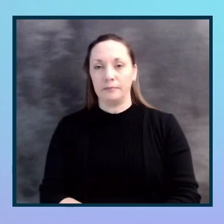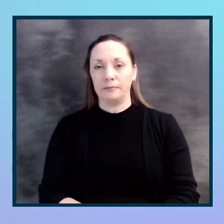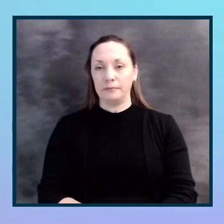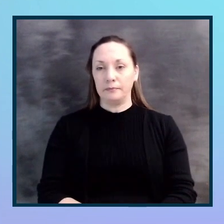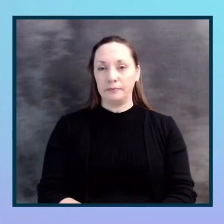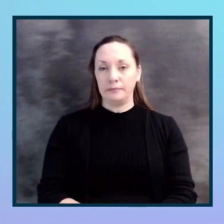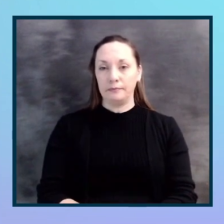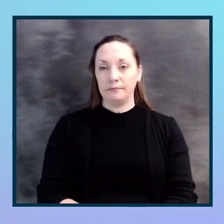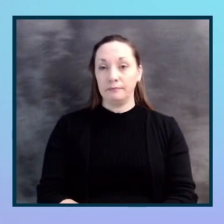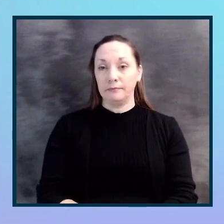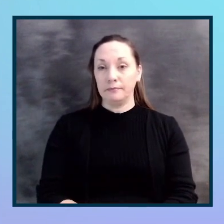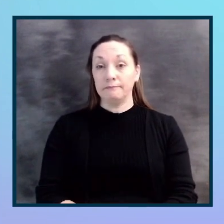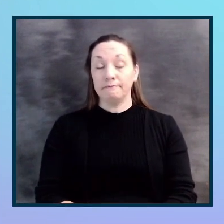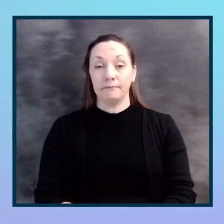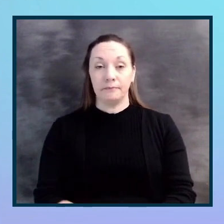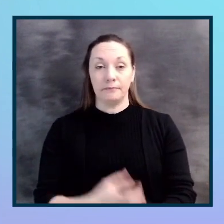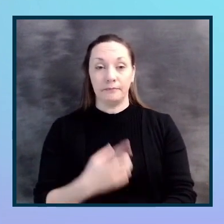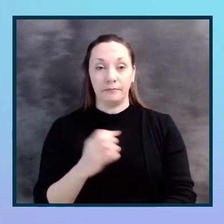All right.